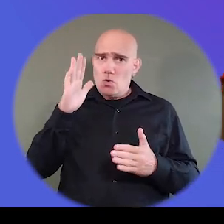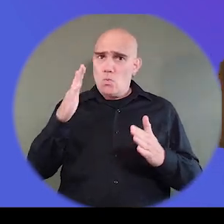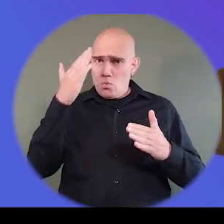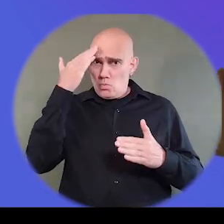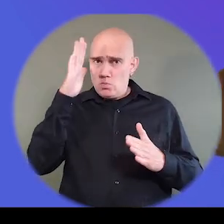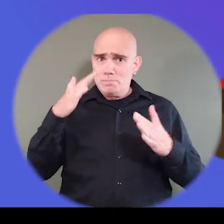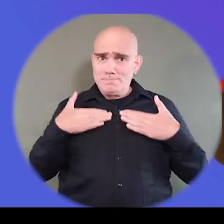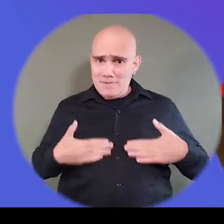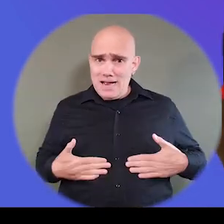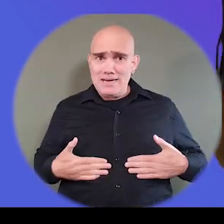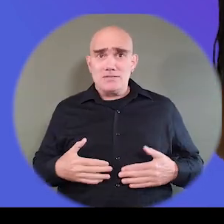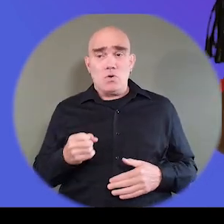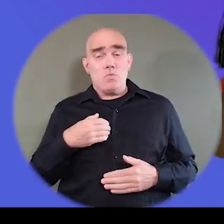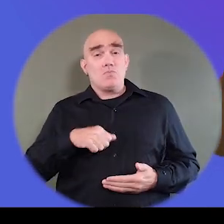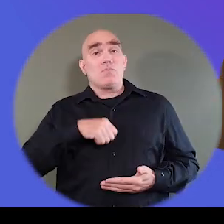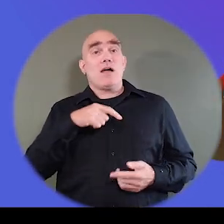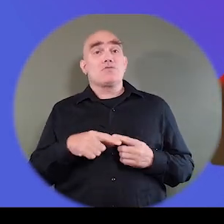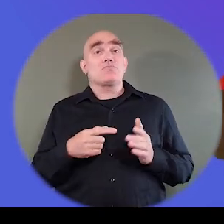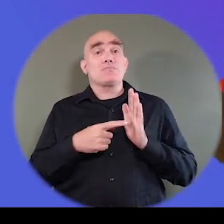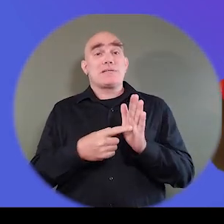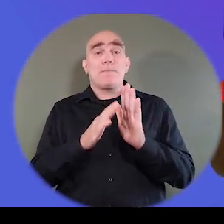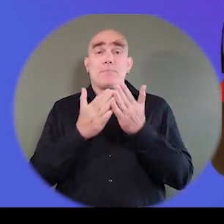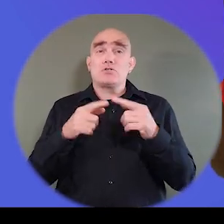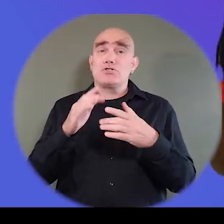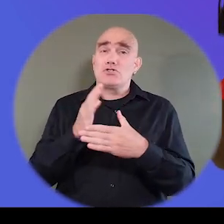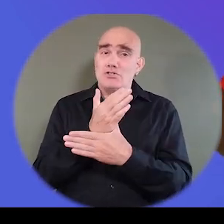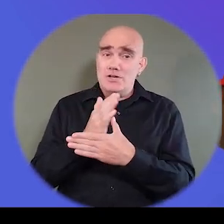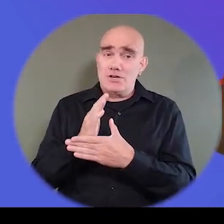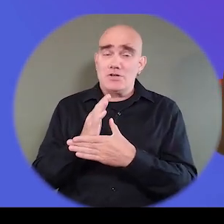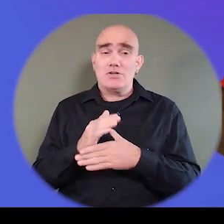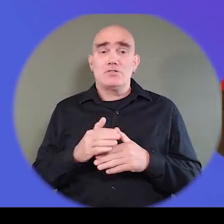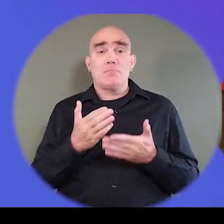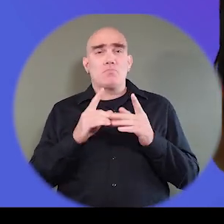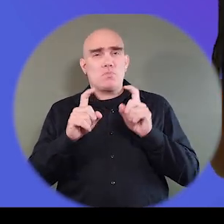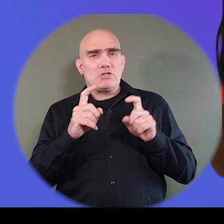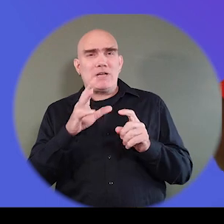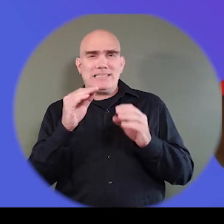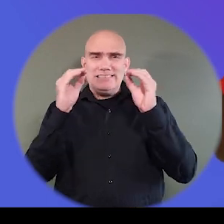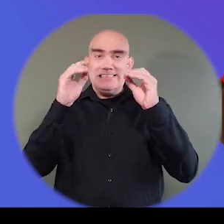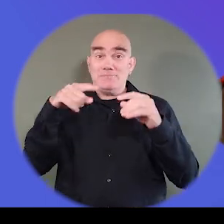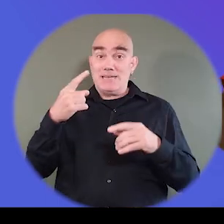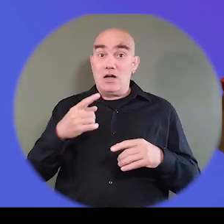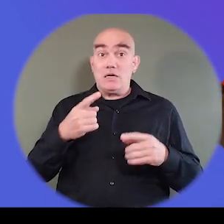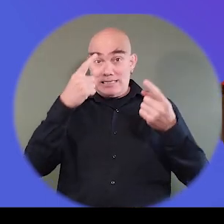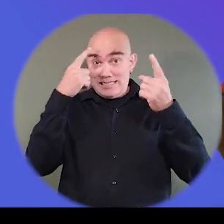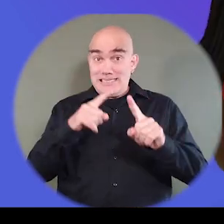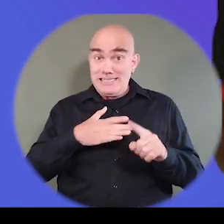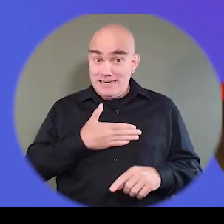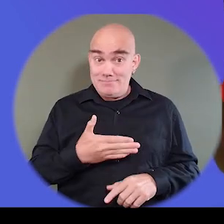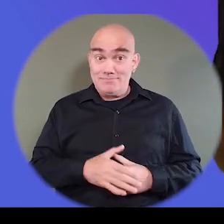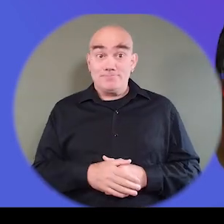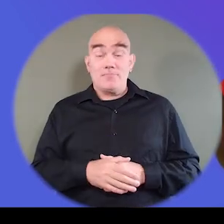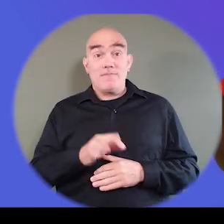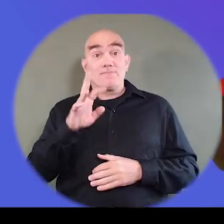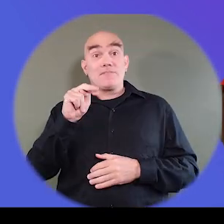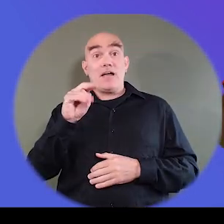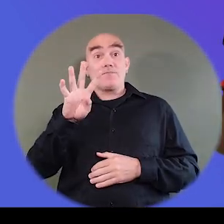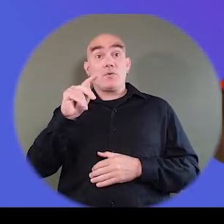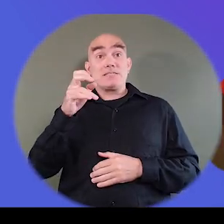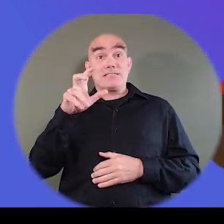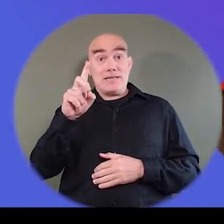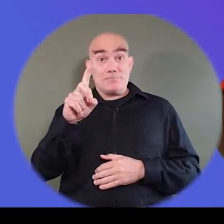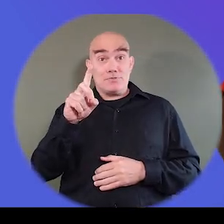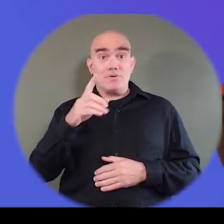know your body, so we're proud to present a book to share some questions and teach about consent. Fun for